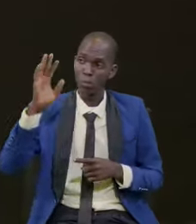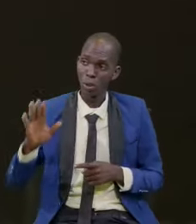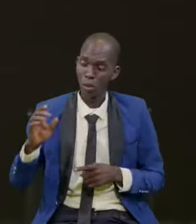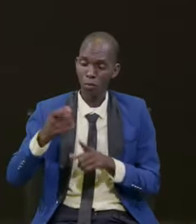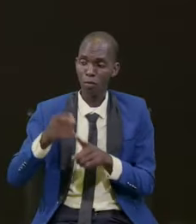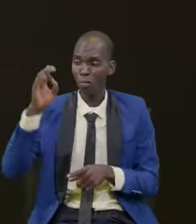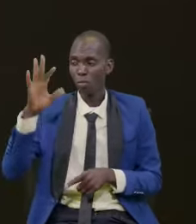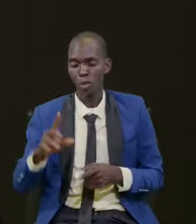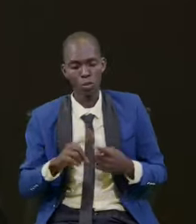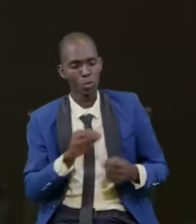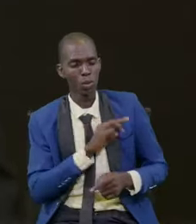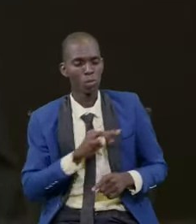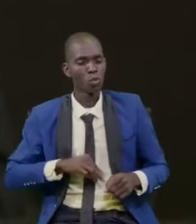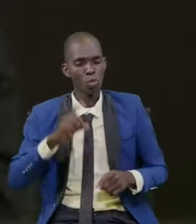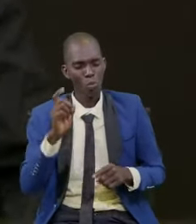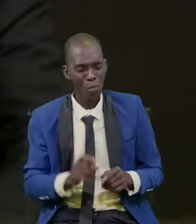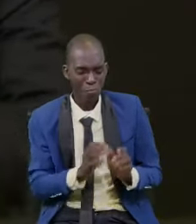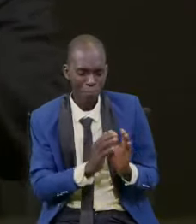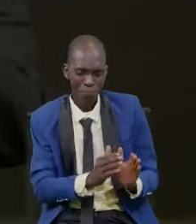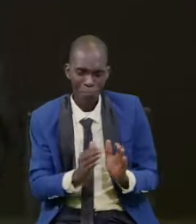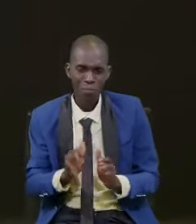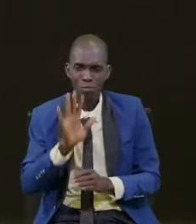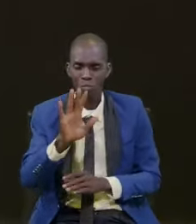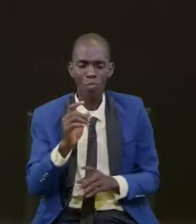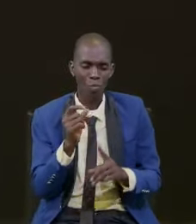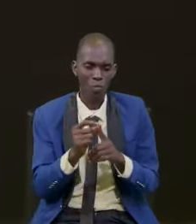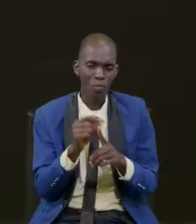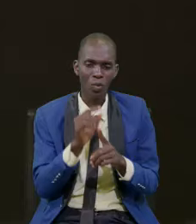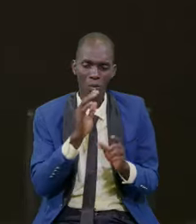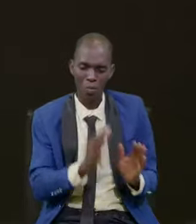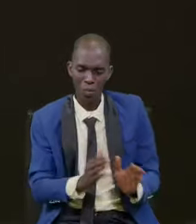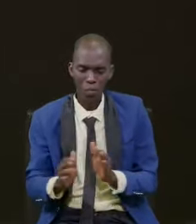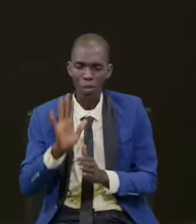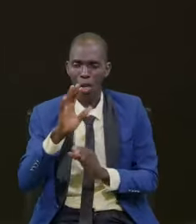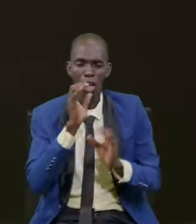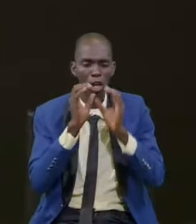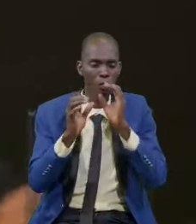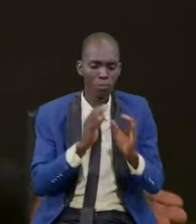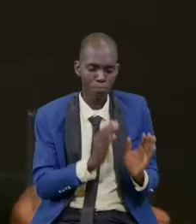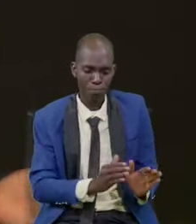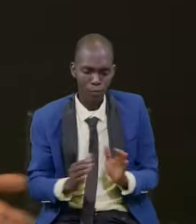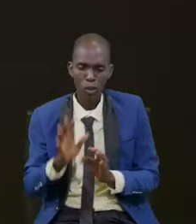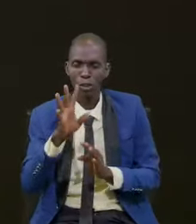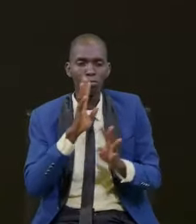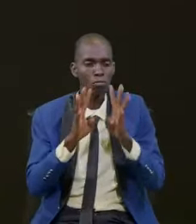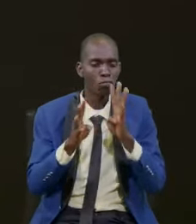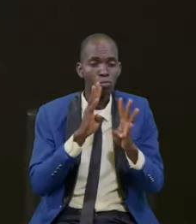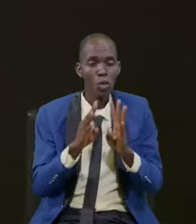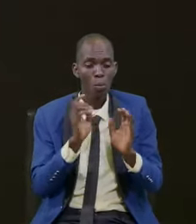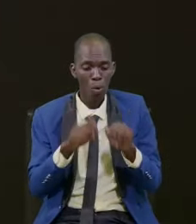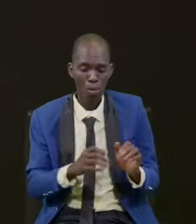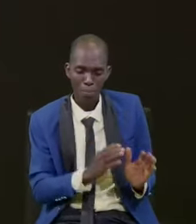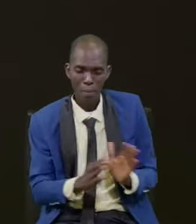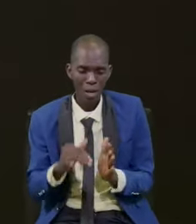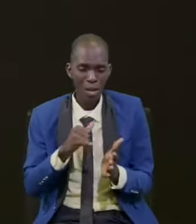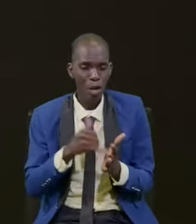your conversation, you order your speech, you order the things you say so that